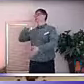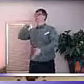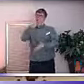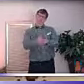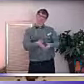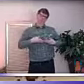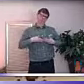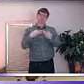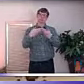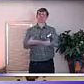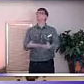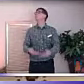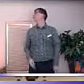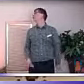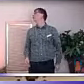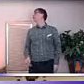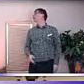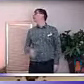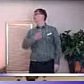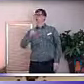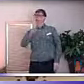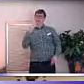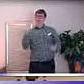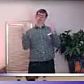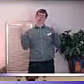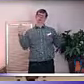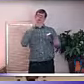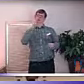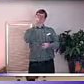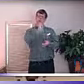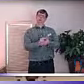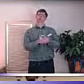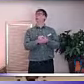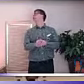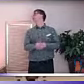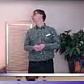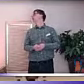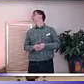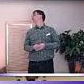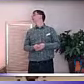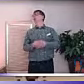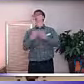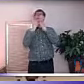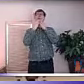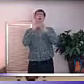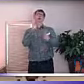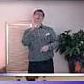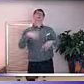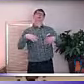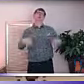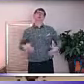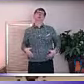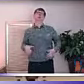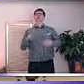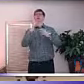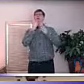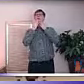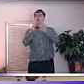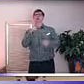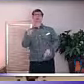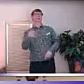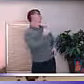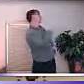gift. The much will be required for it. So thank you, life. Thank you, God.